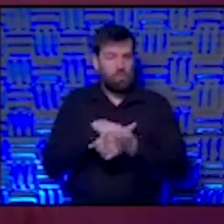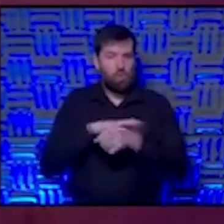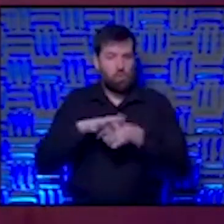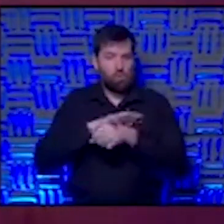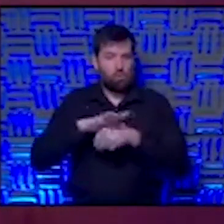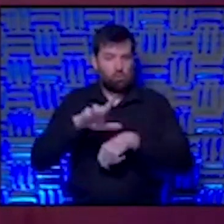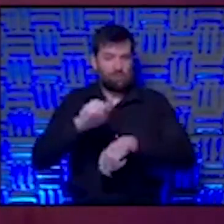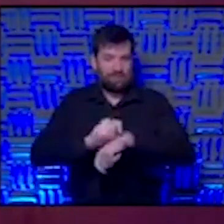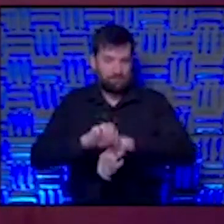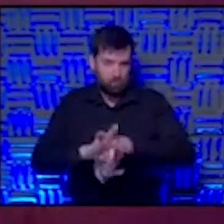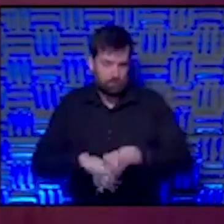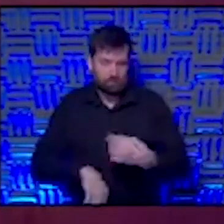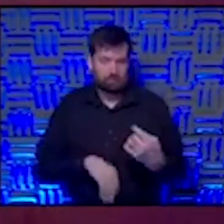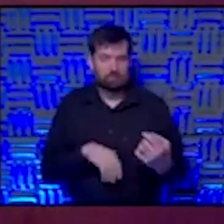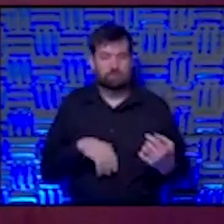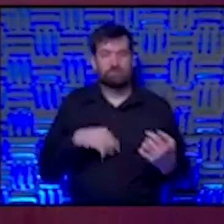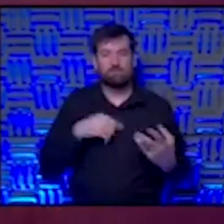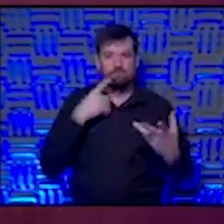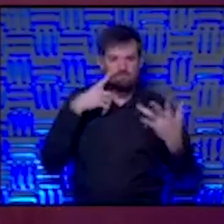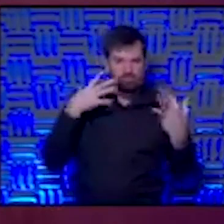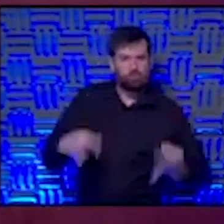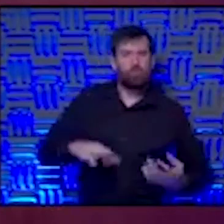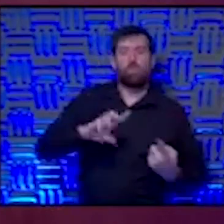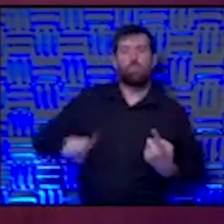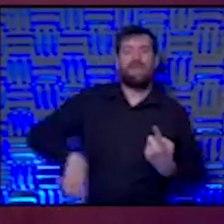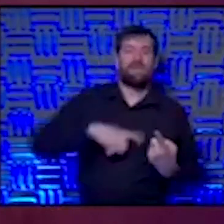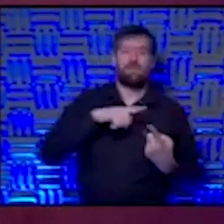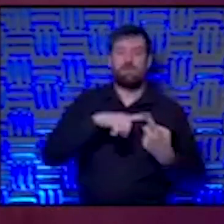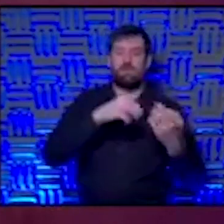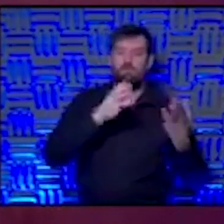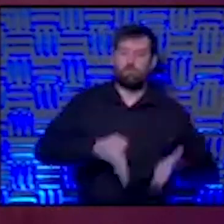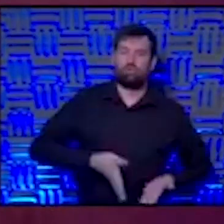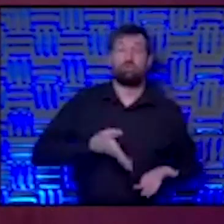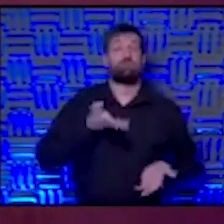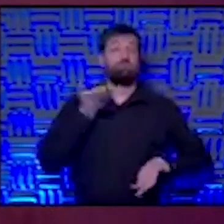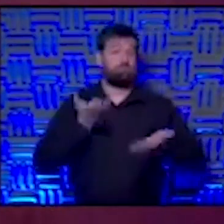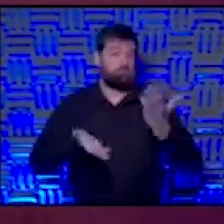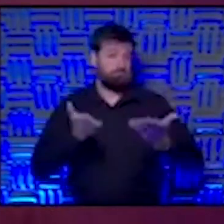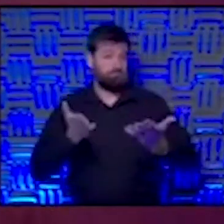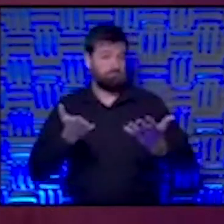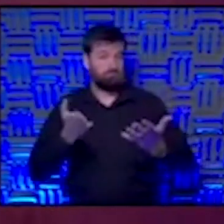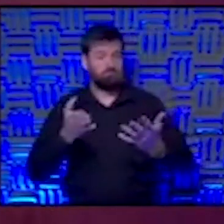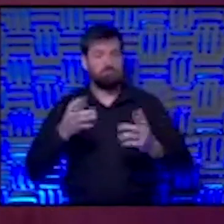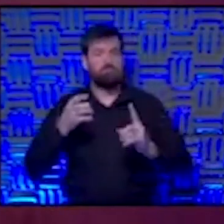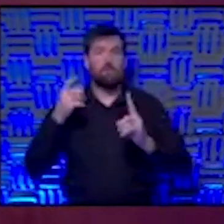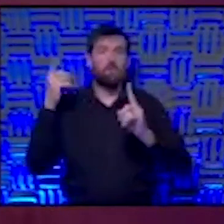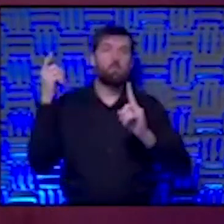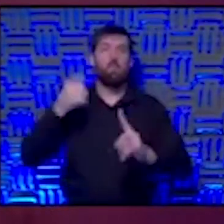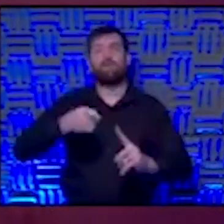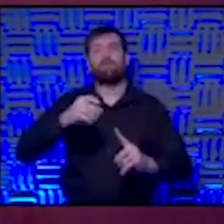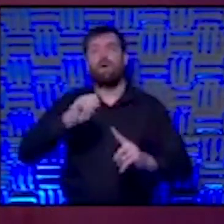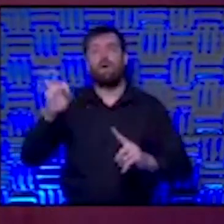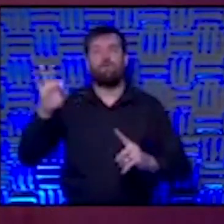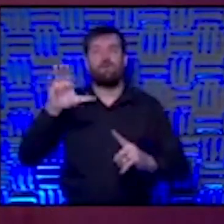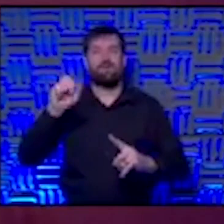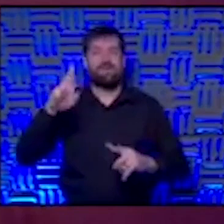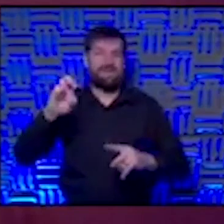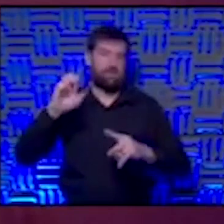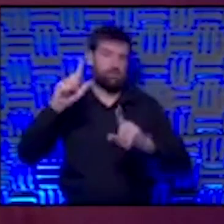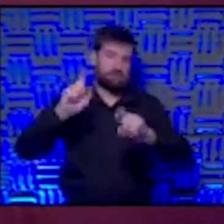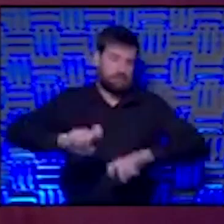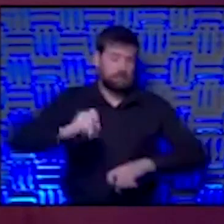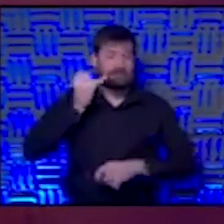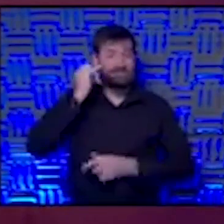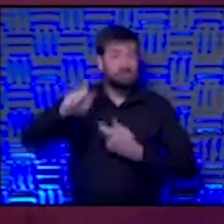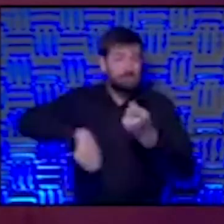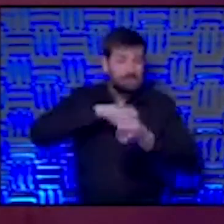here that determine when a person might maybe get a point of care test when they're in the building if they're having